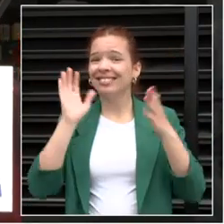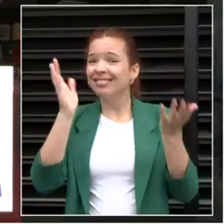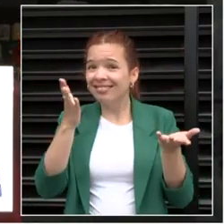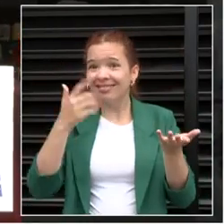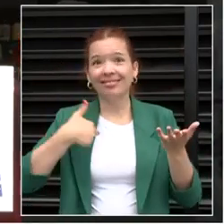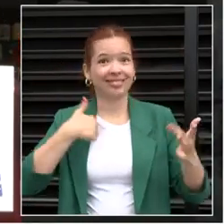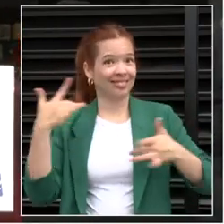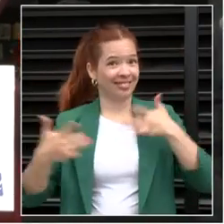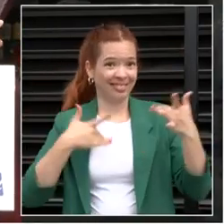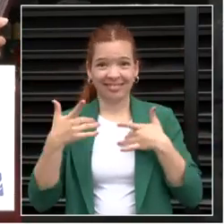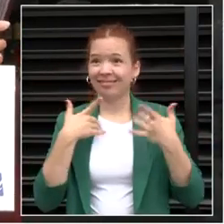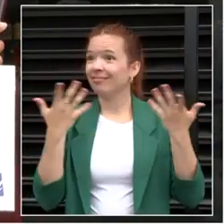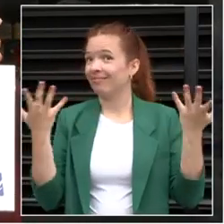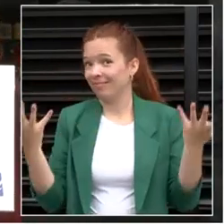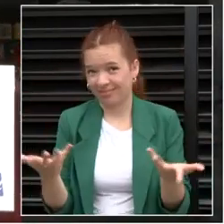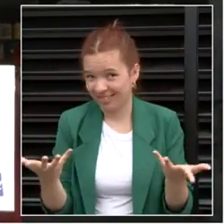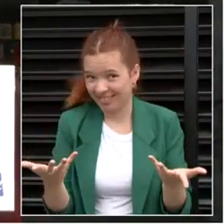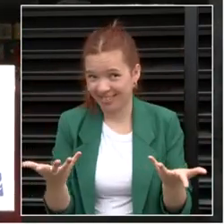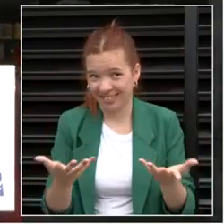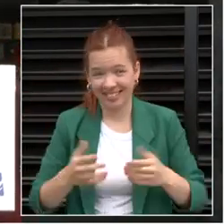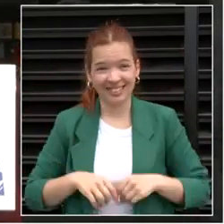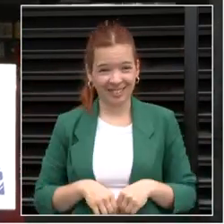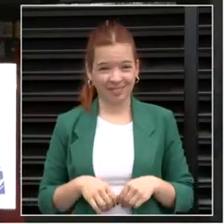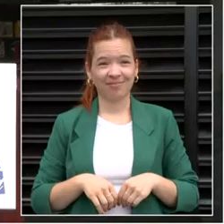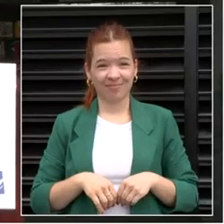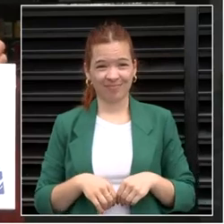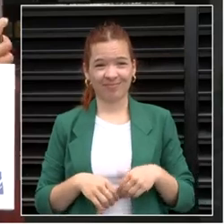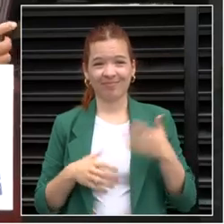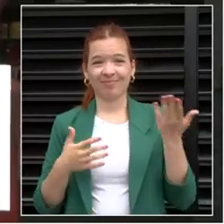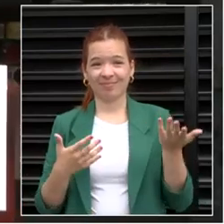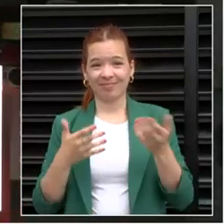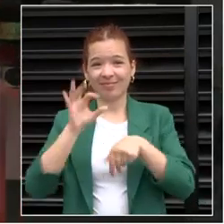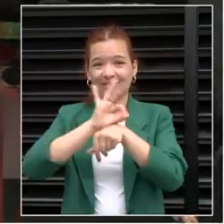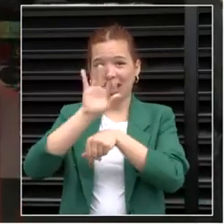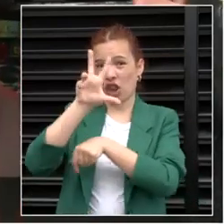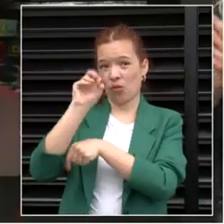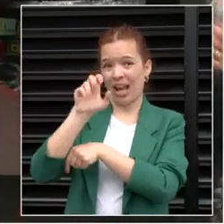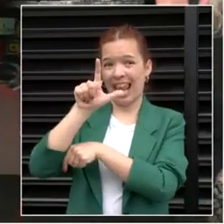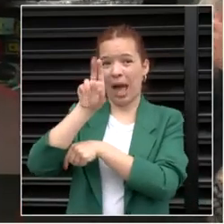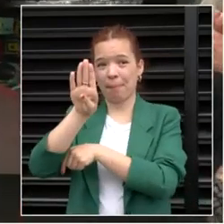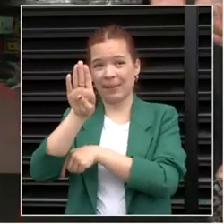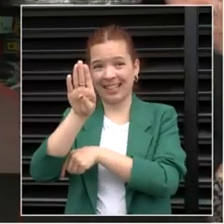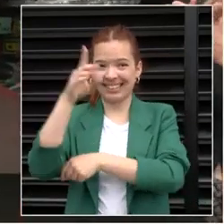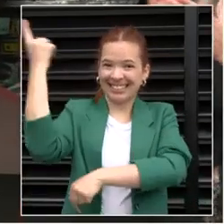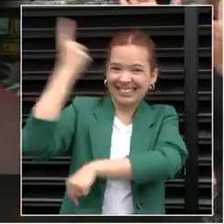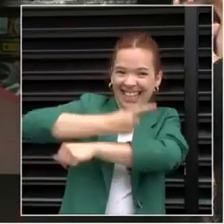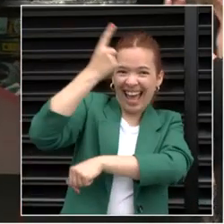today as the 930 Club Day in Washington, D.C.